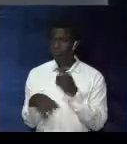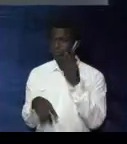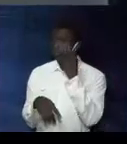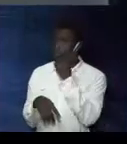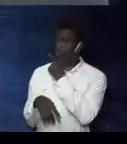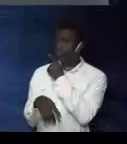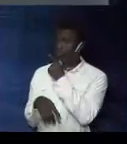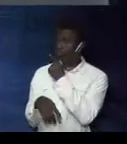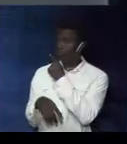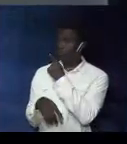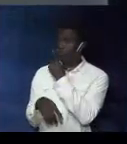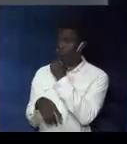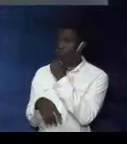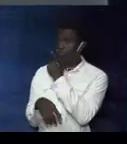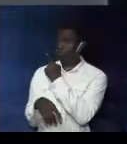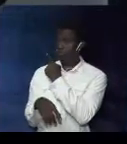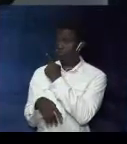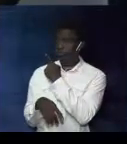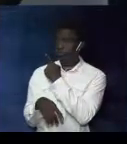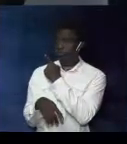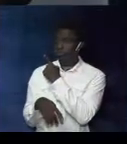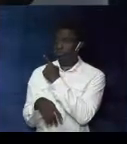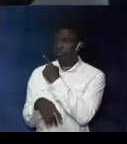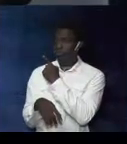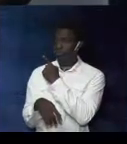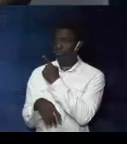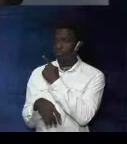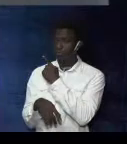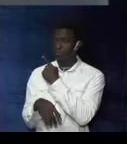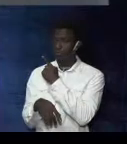So this angle right here is